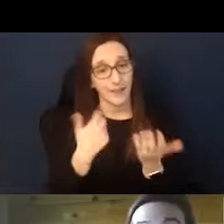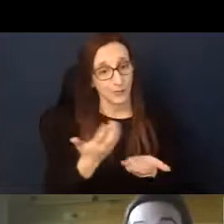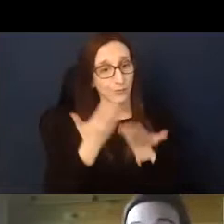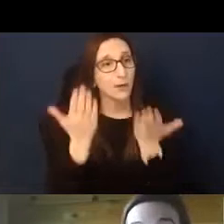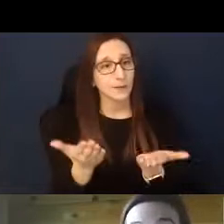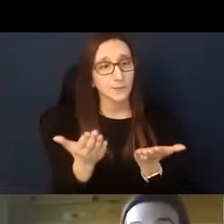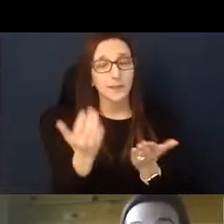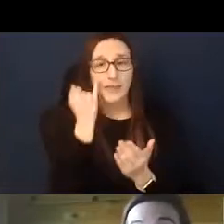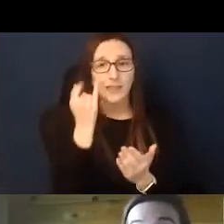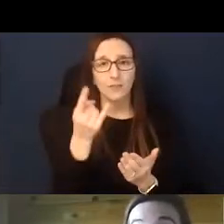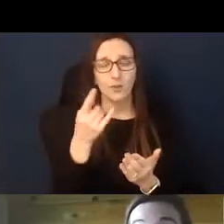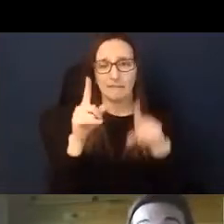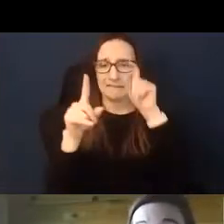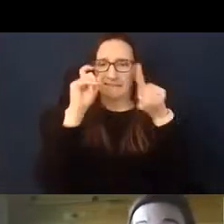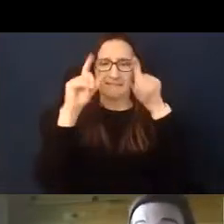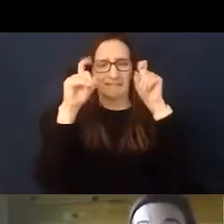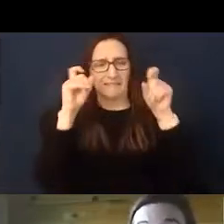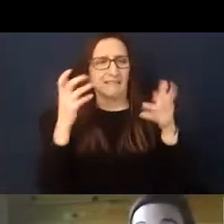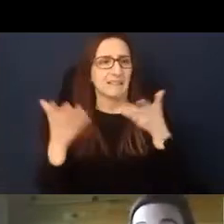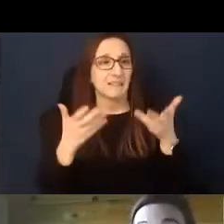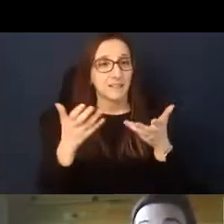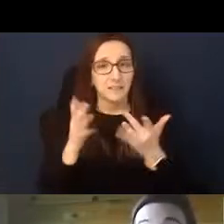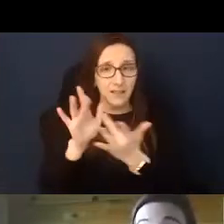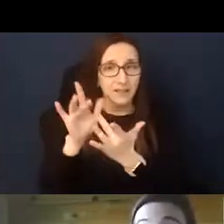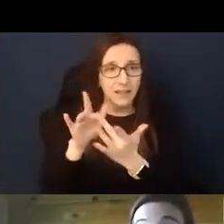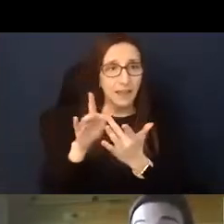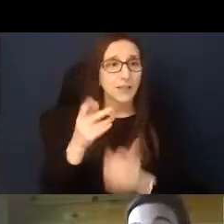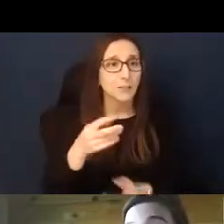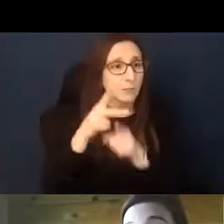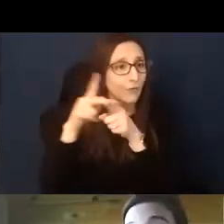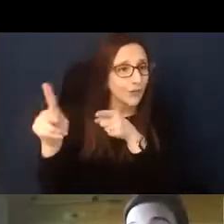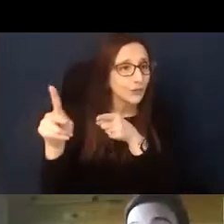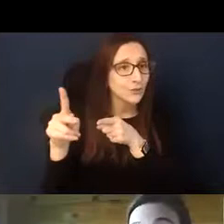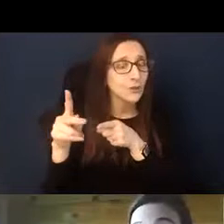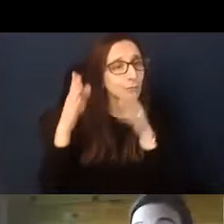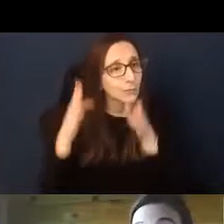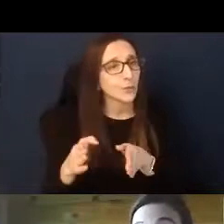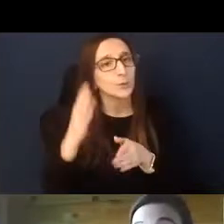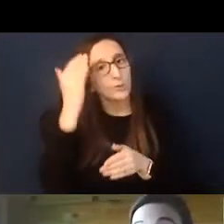recommend, if you're having a lot of trouble, reach out to a dietitian. That's what we're here for.